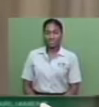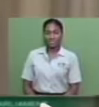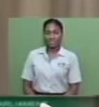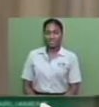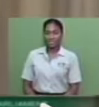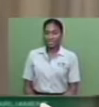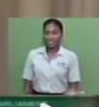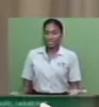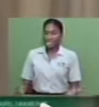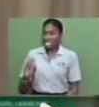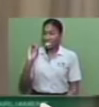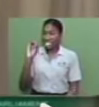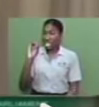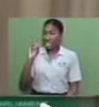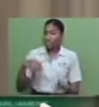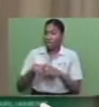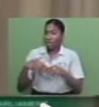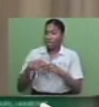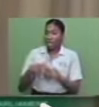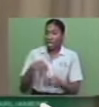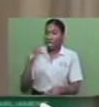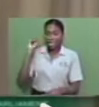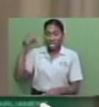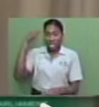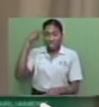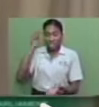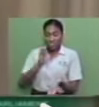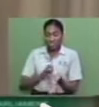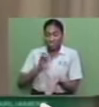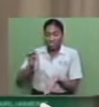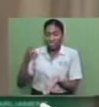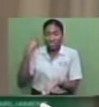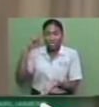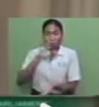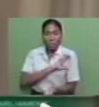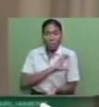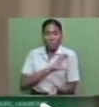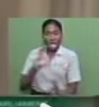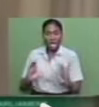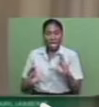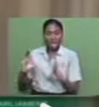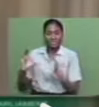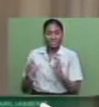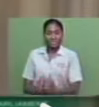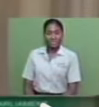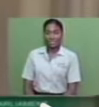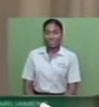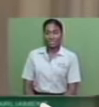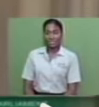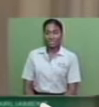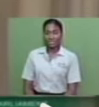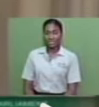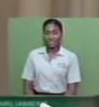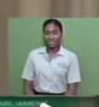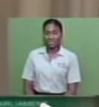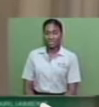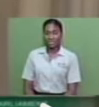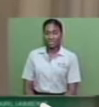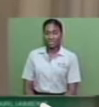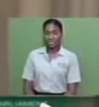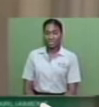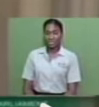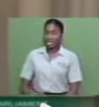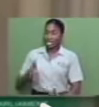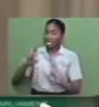happening. Zero. Zero. International best practices dictate the police